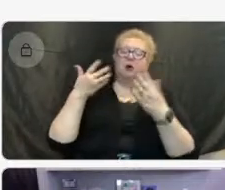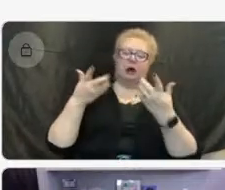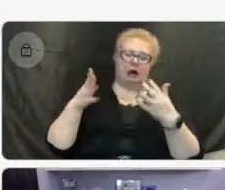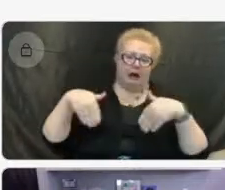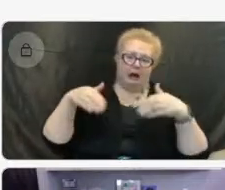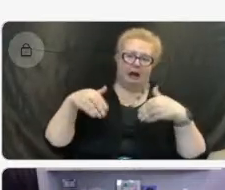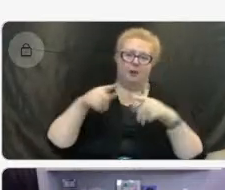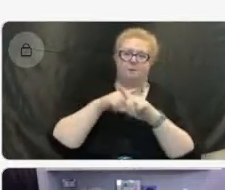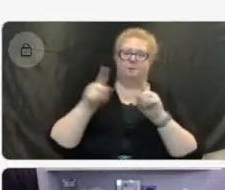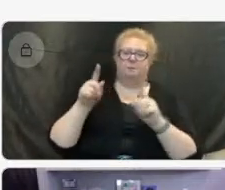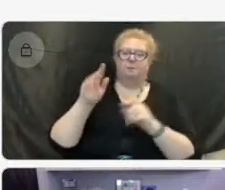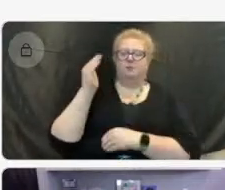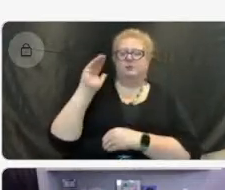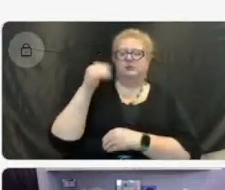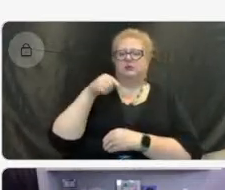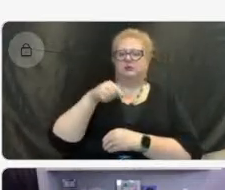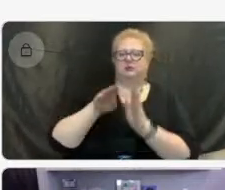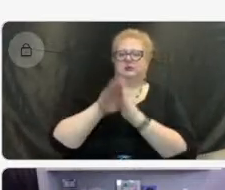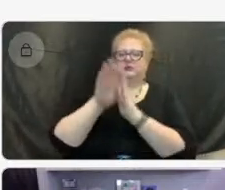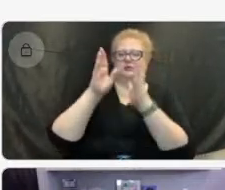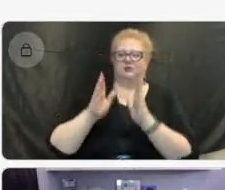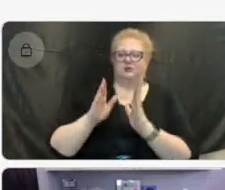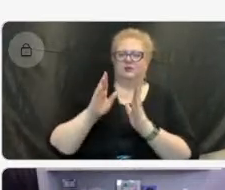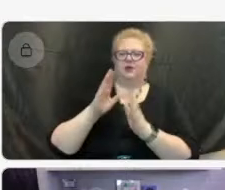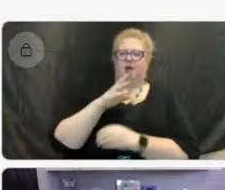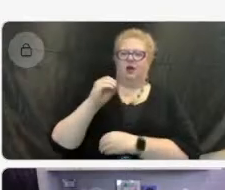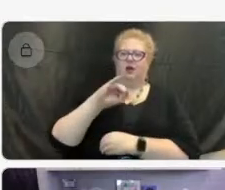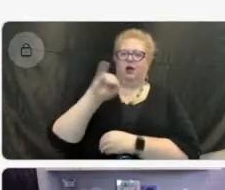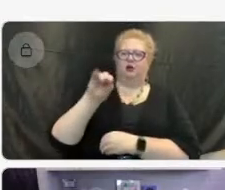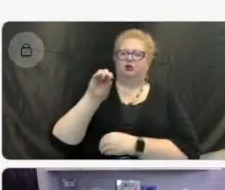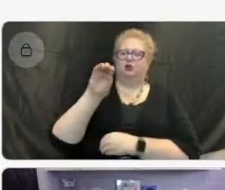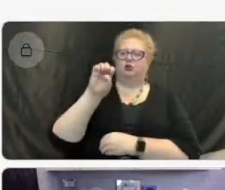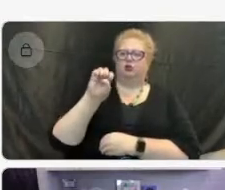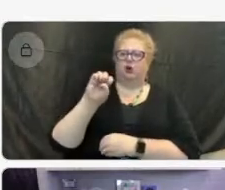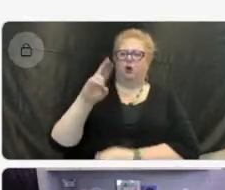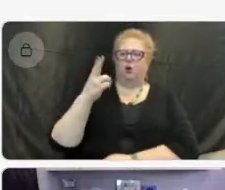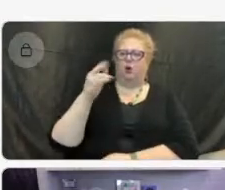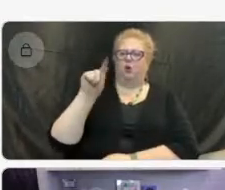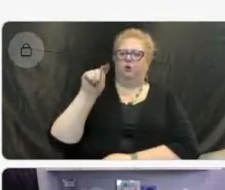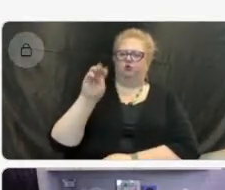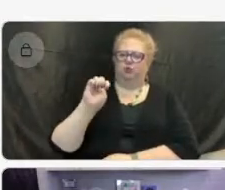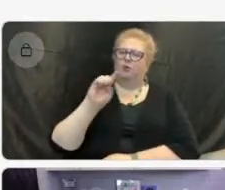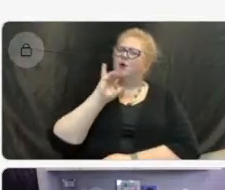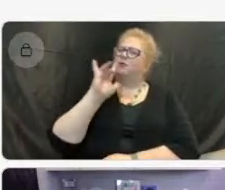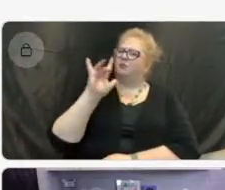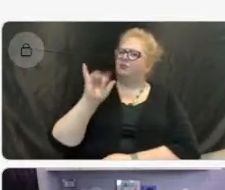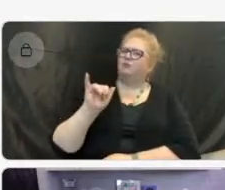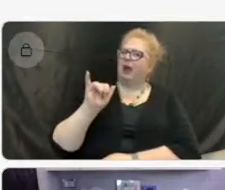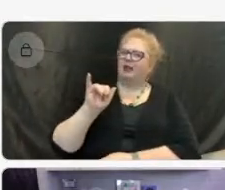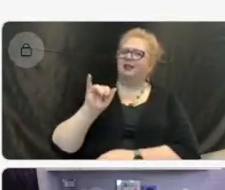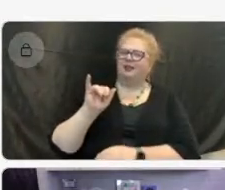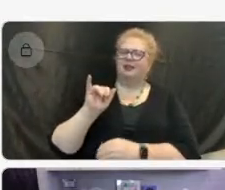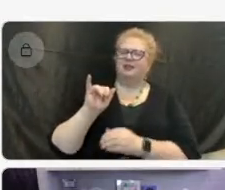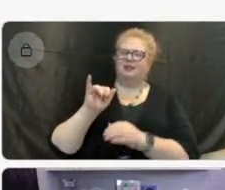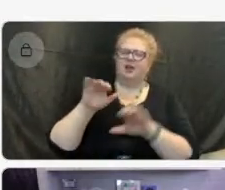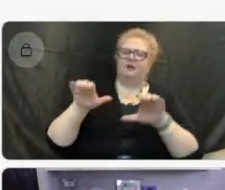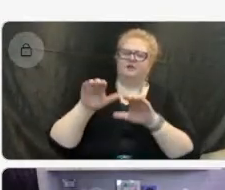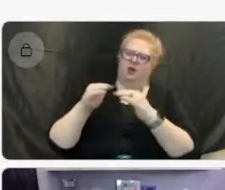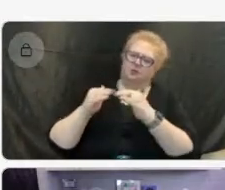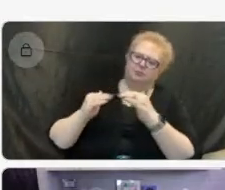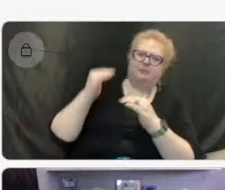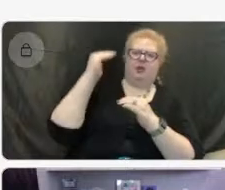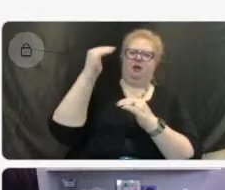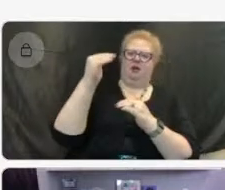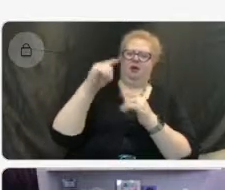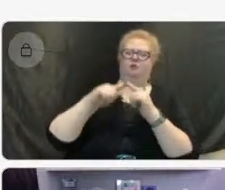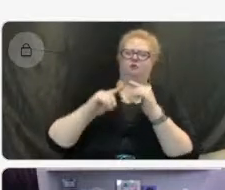And looks like the developer and Joe White have went the extra mile in trying to meet most of their